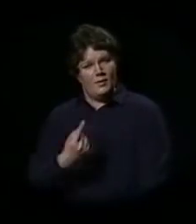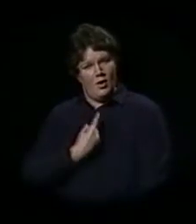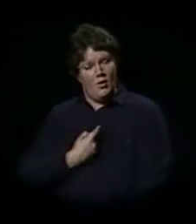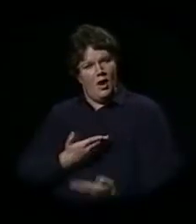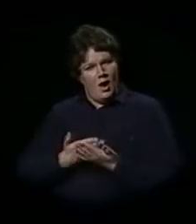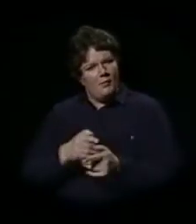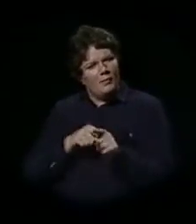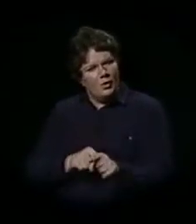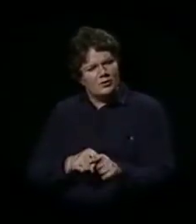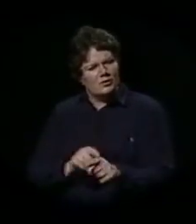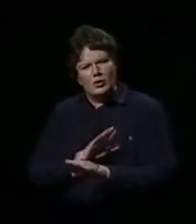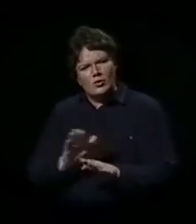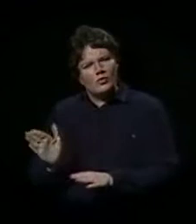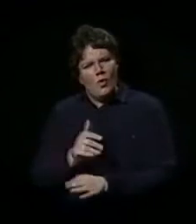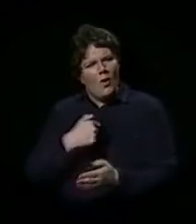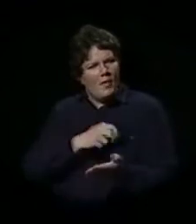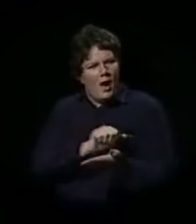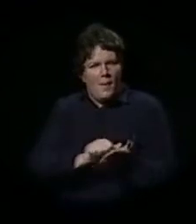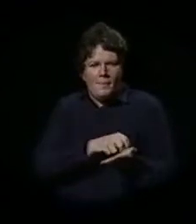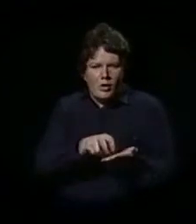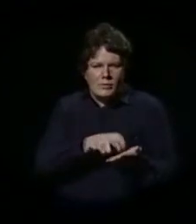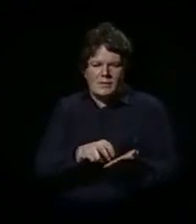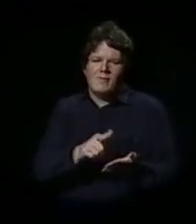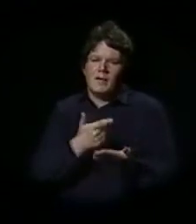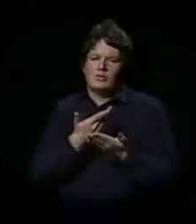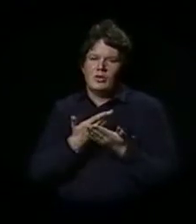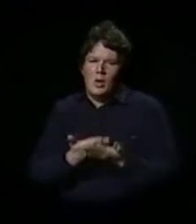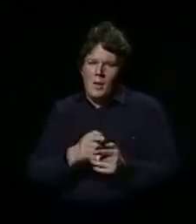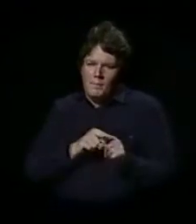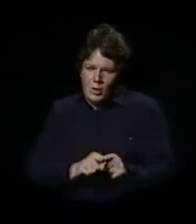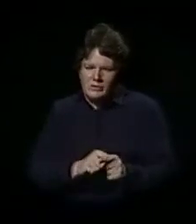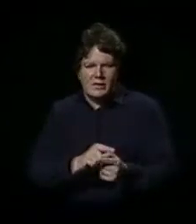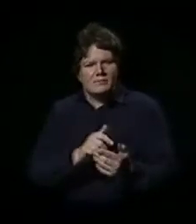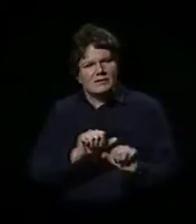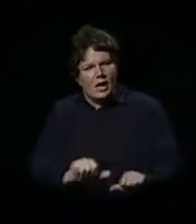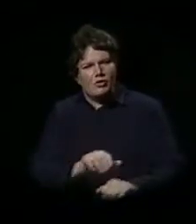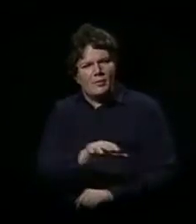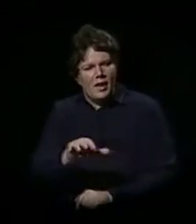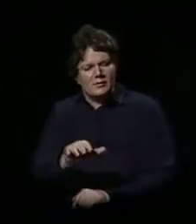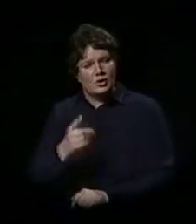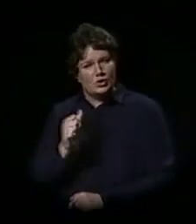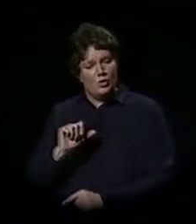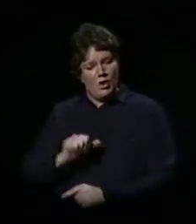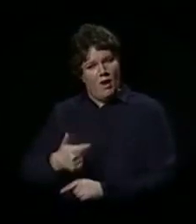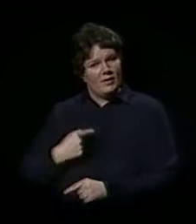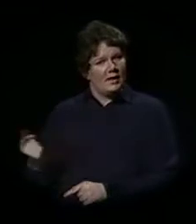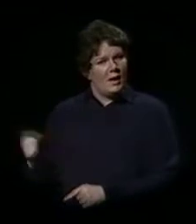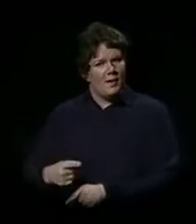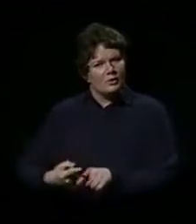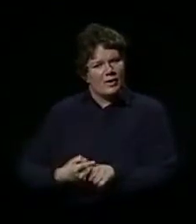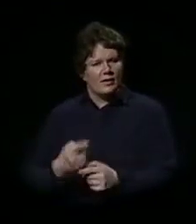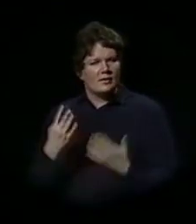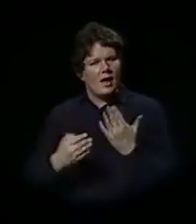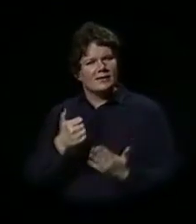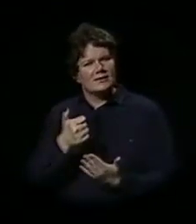Though I'm a Buddhist, not all my pilgrimages have been to Buddhist sacred places. Shortly after my return to England in